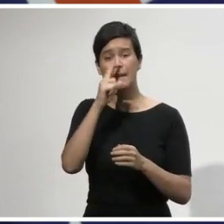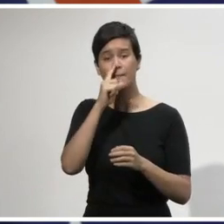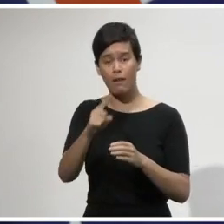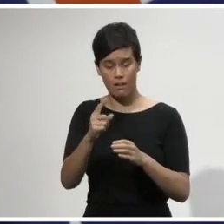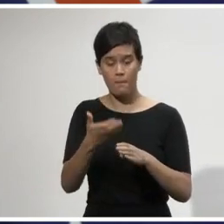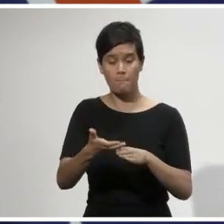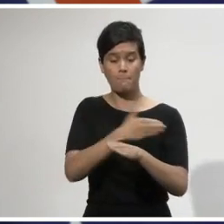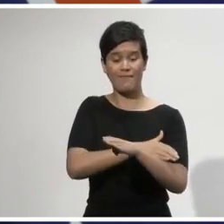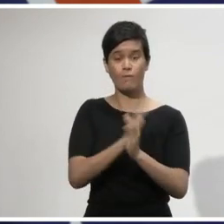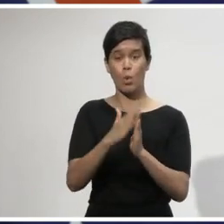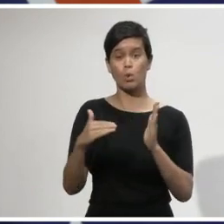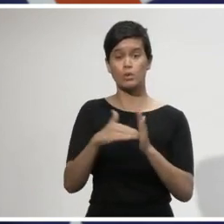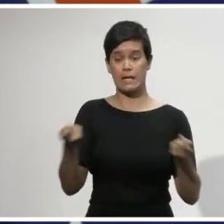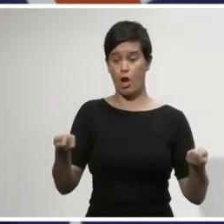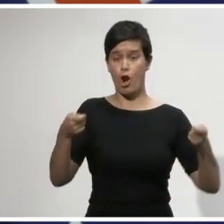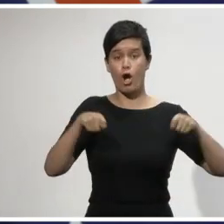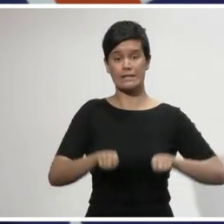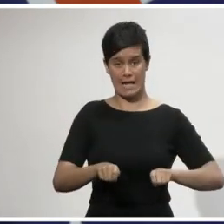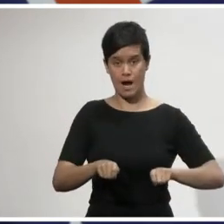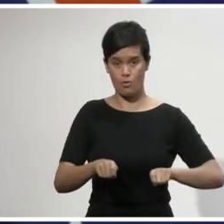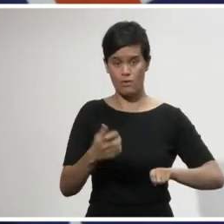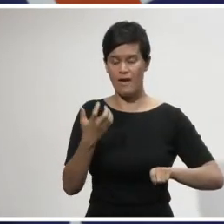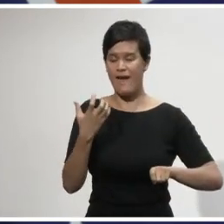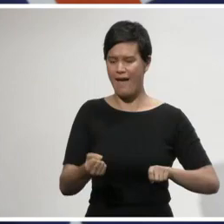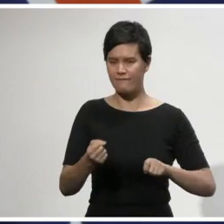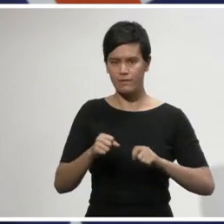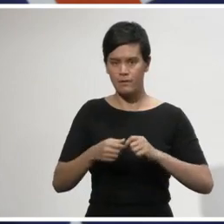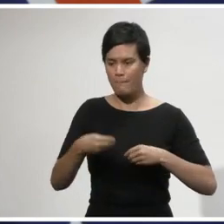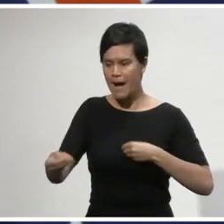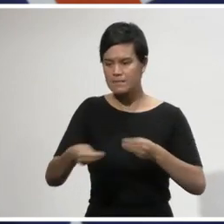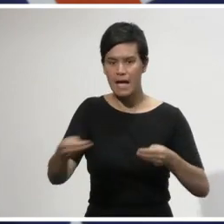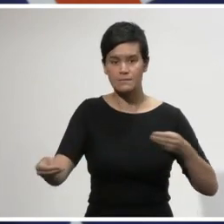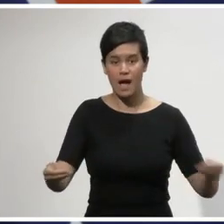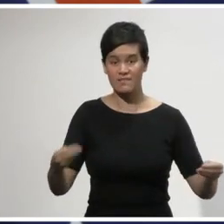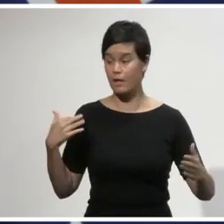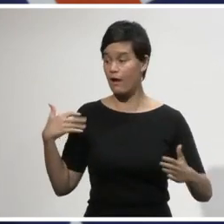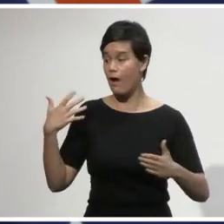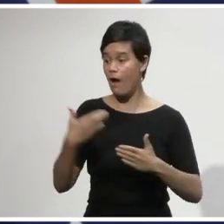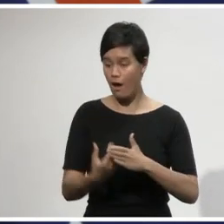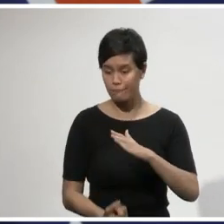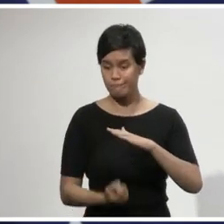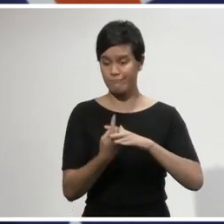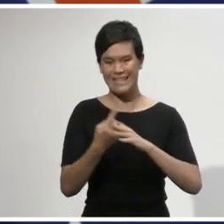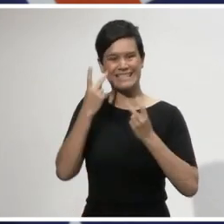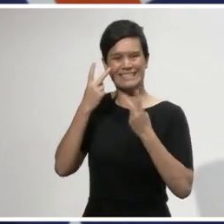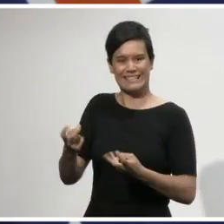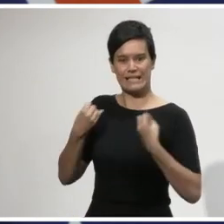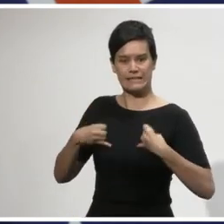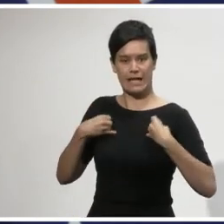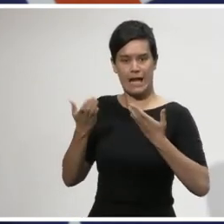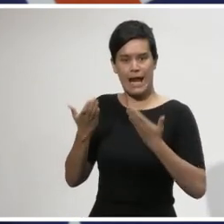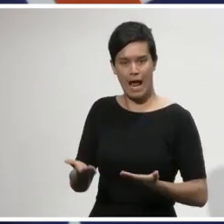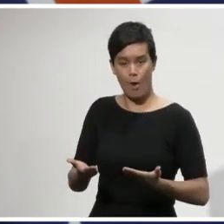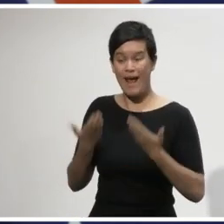within the households of those people who were affected, and we may continue to see a few more cases in that